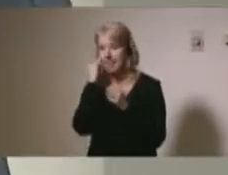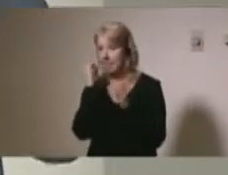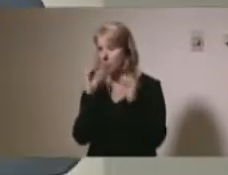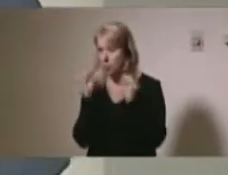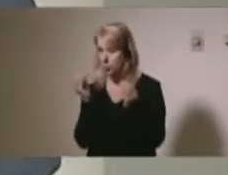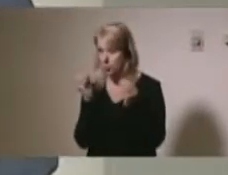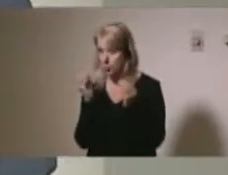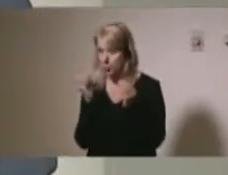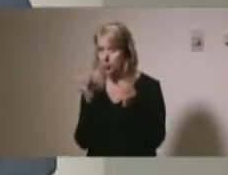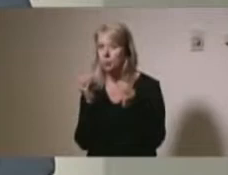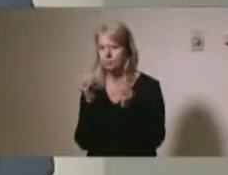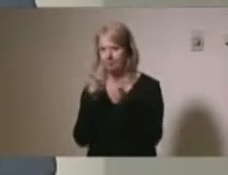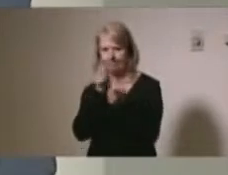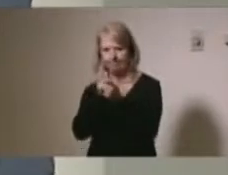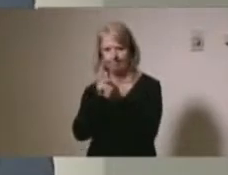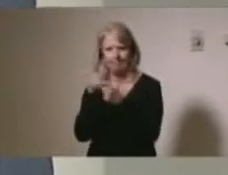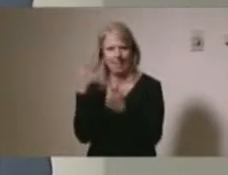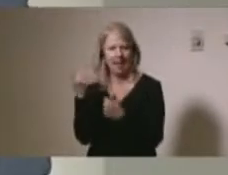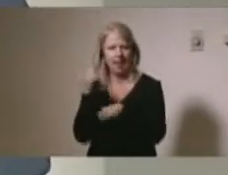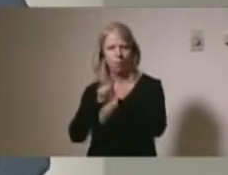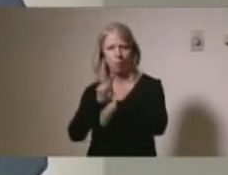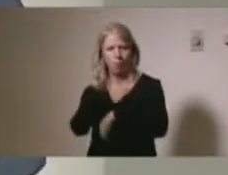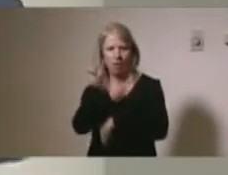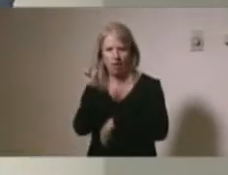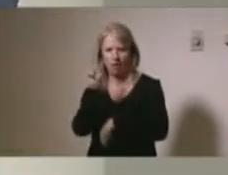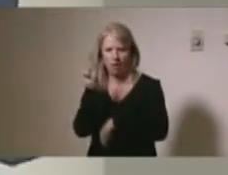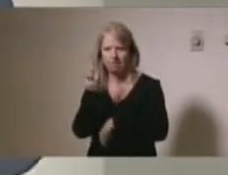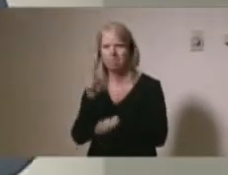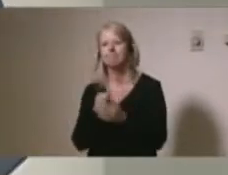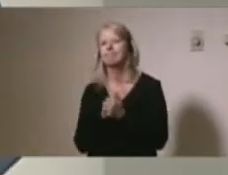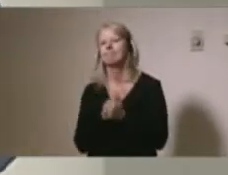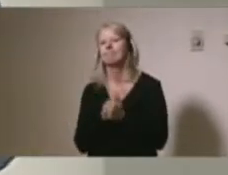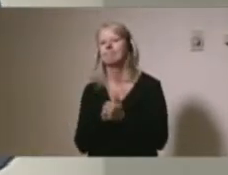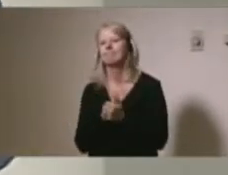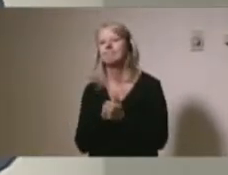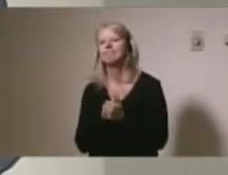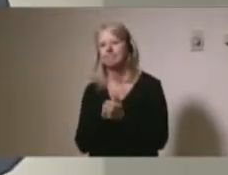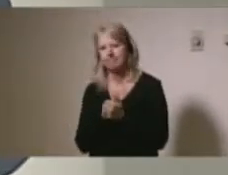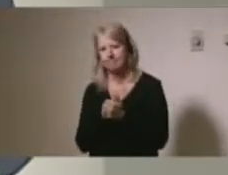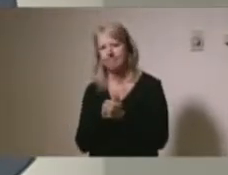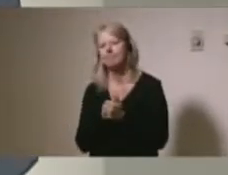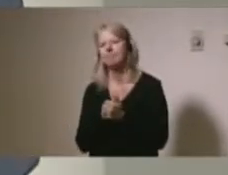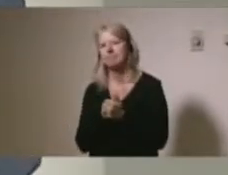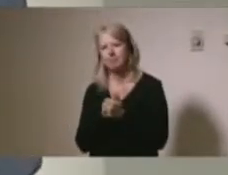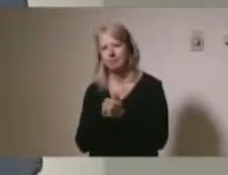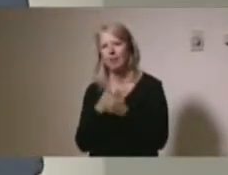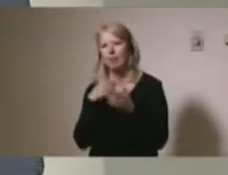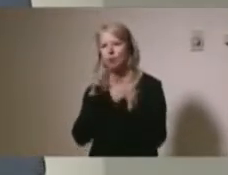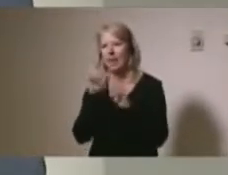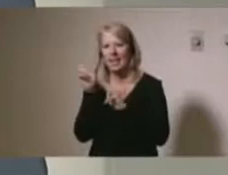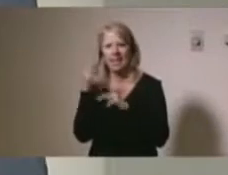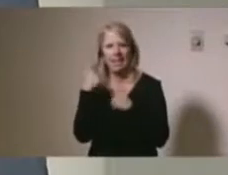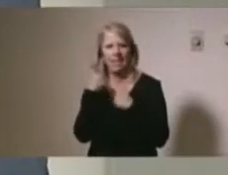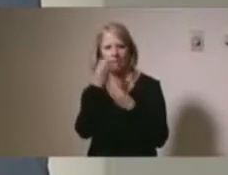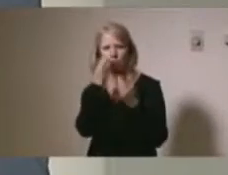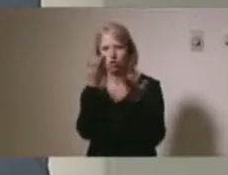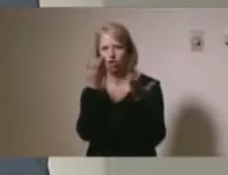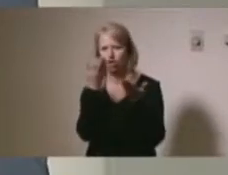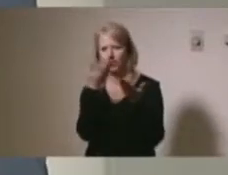If not, it's 1 p.m. We have a meal waiting for us.